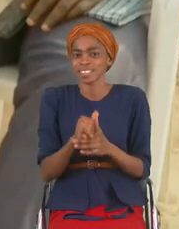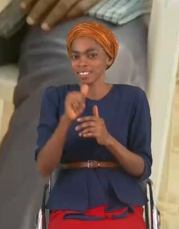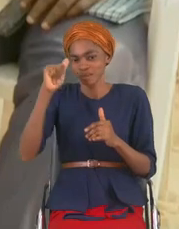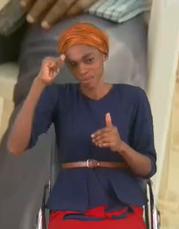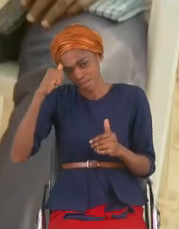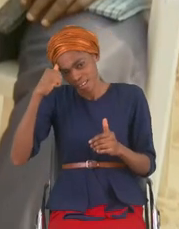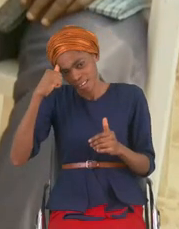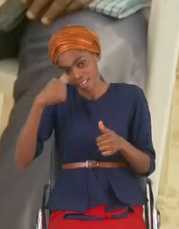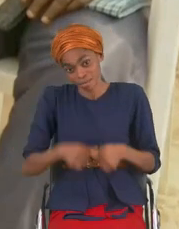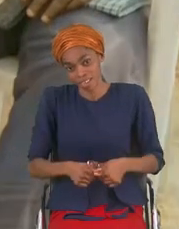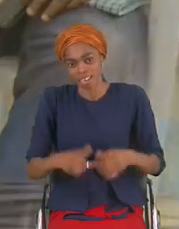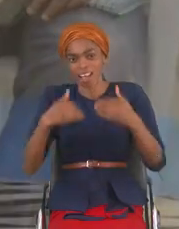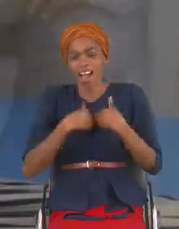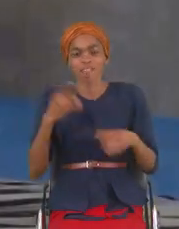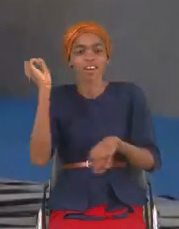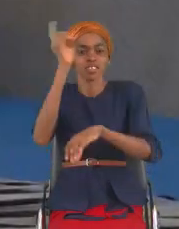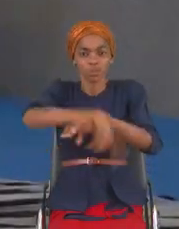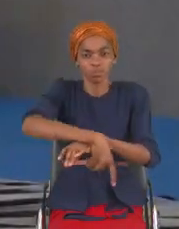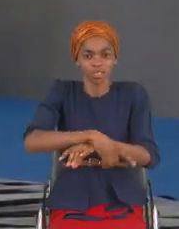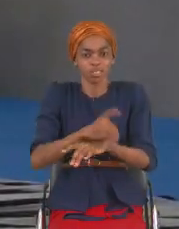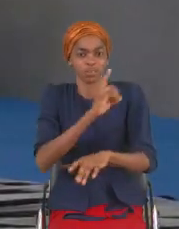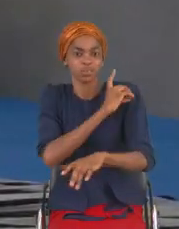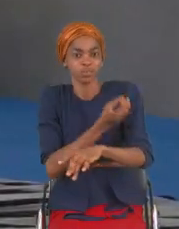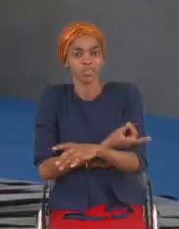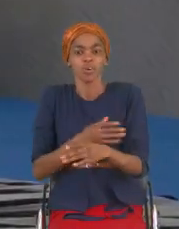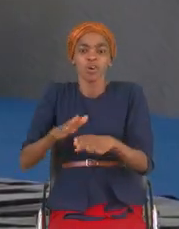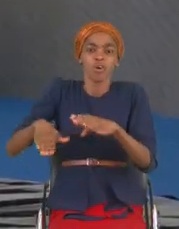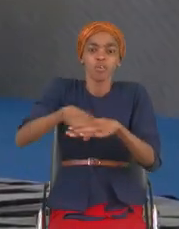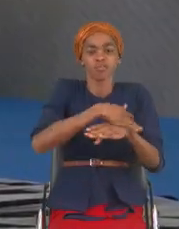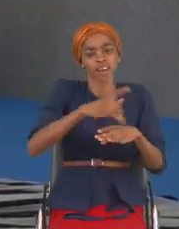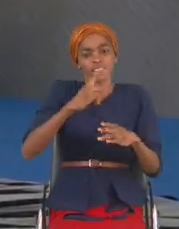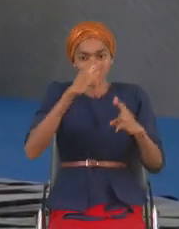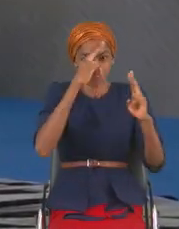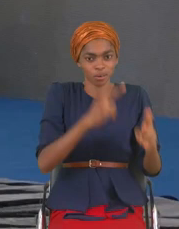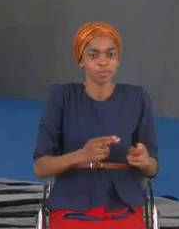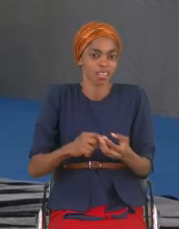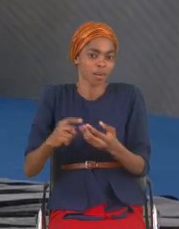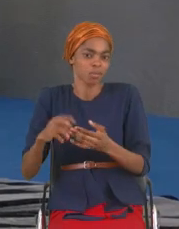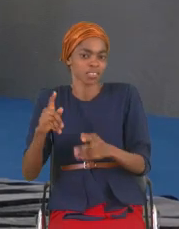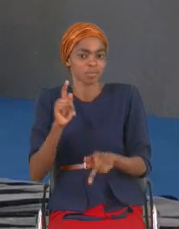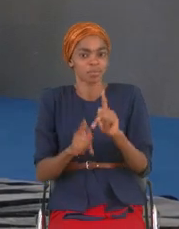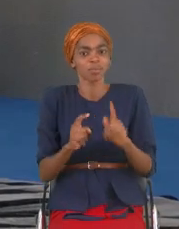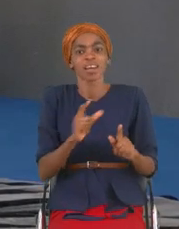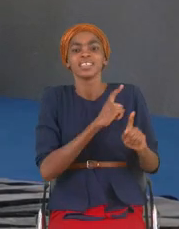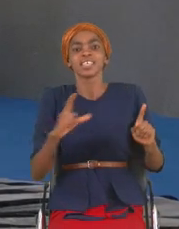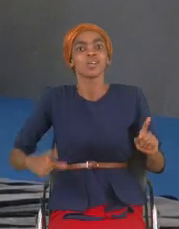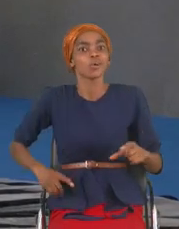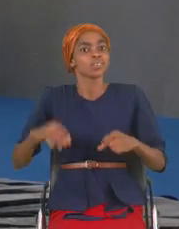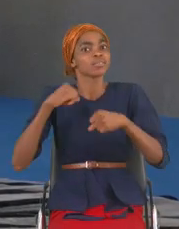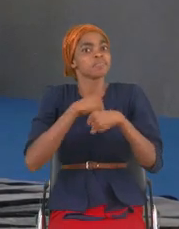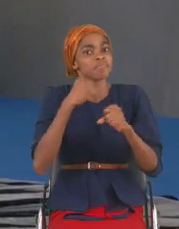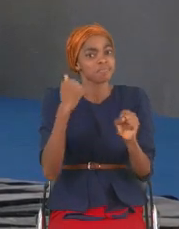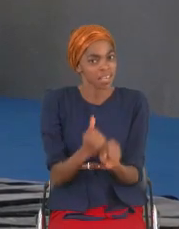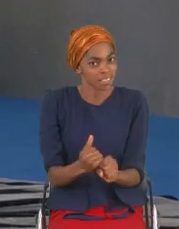hath dominion over the nobles among the people. The Lord made, that's